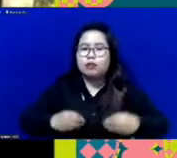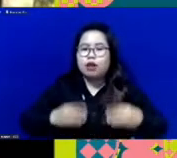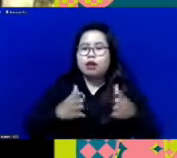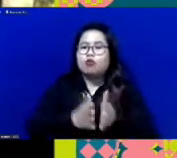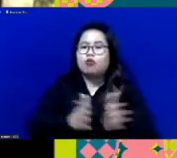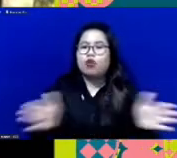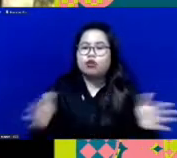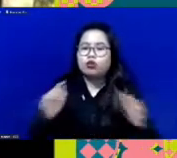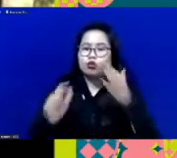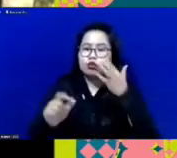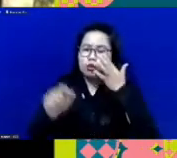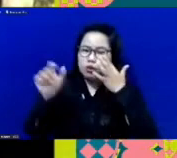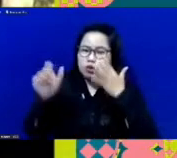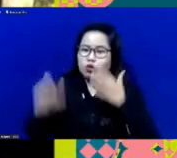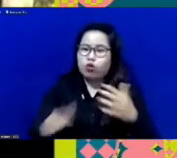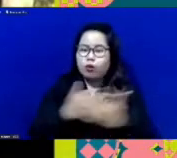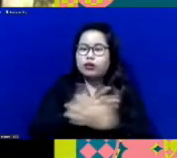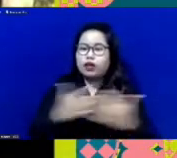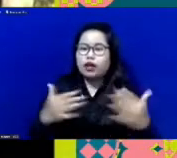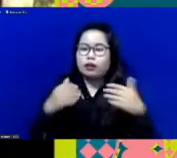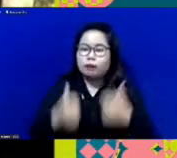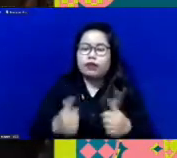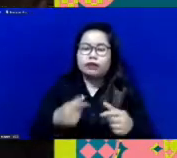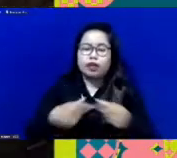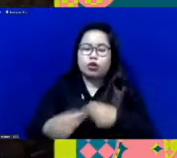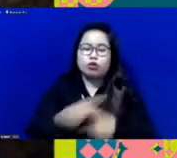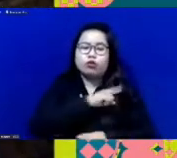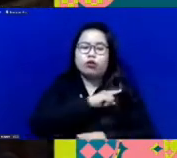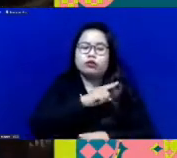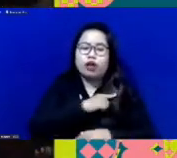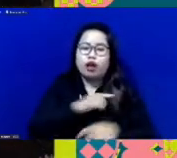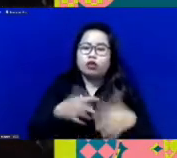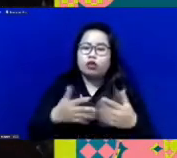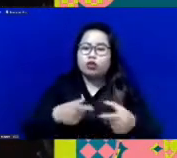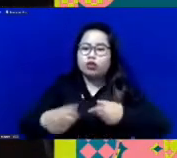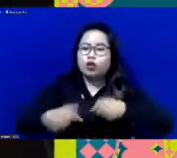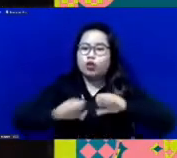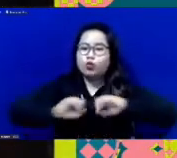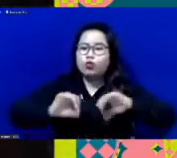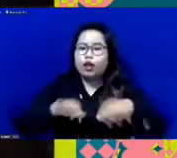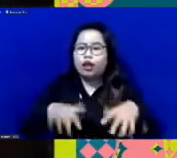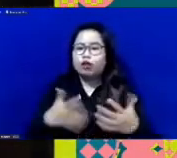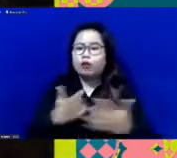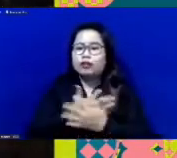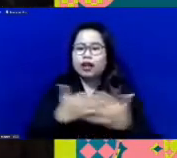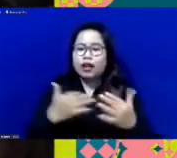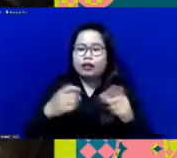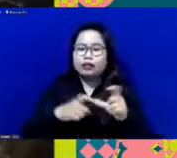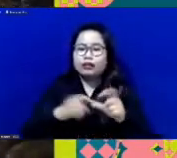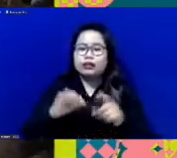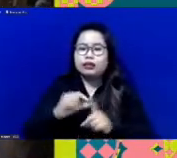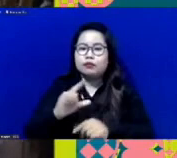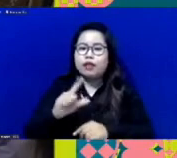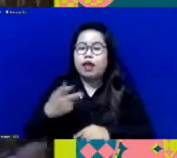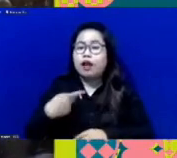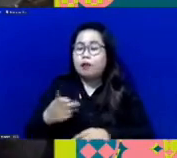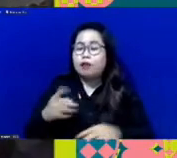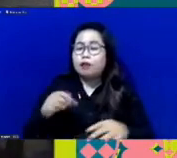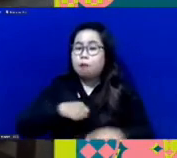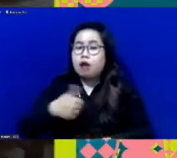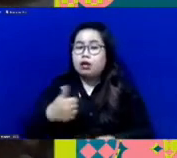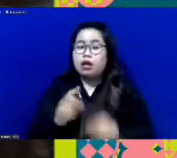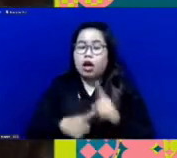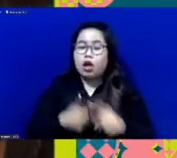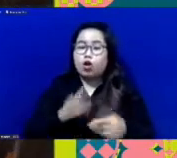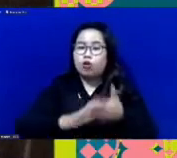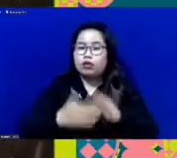sector, public sector, or civil society. So we are proud that the V20 community is growing, and growing not